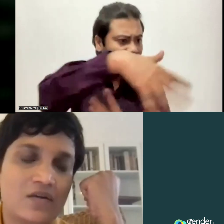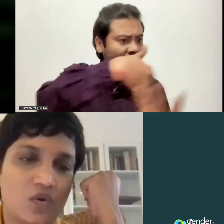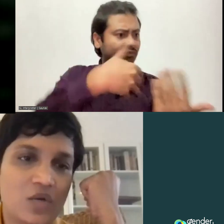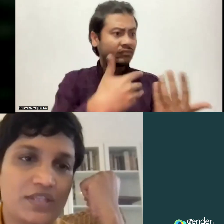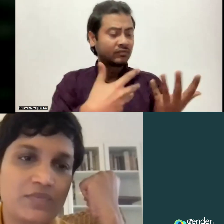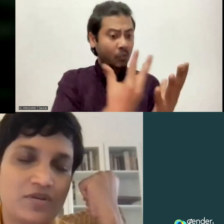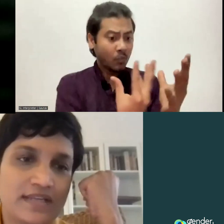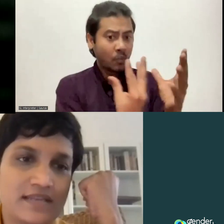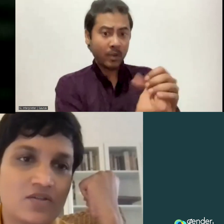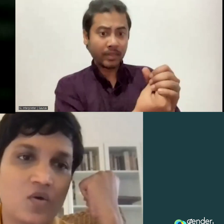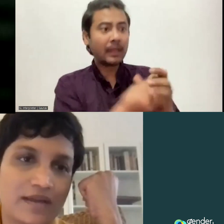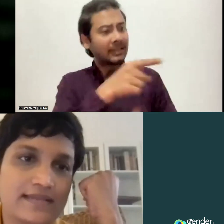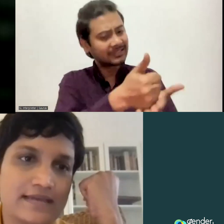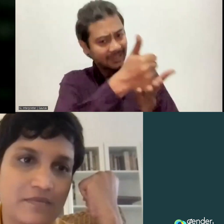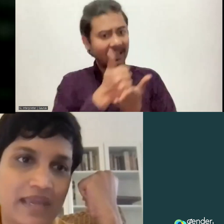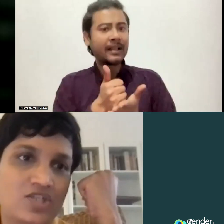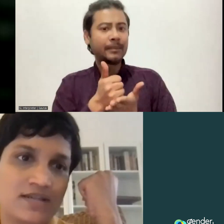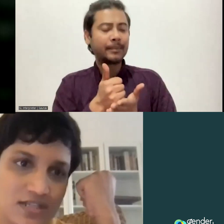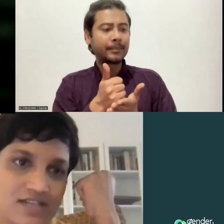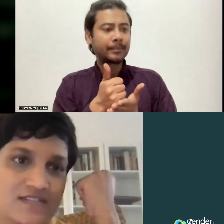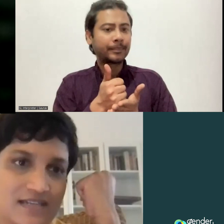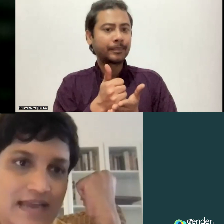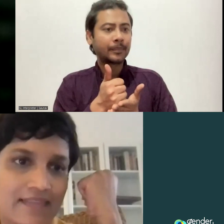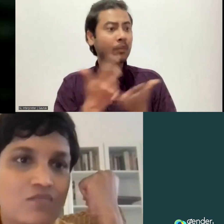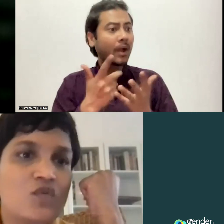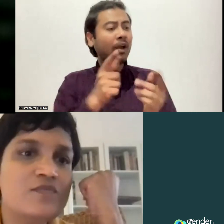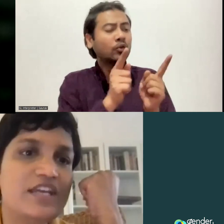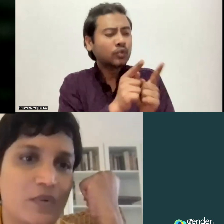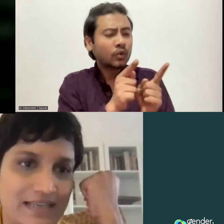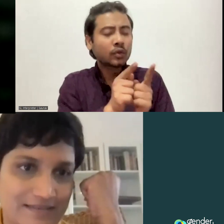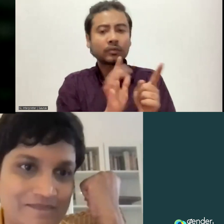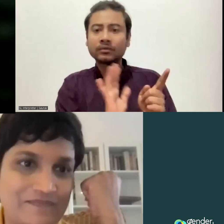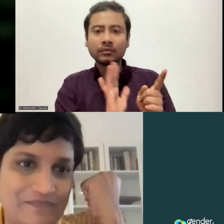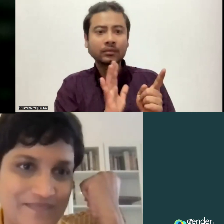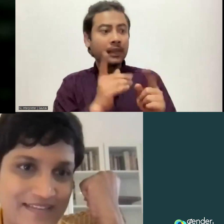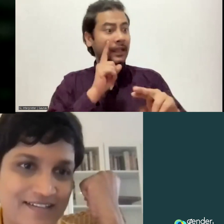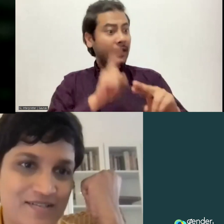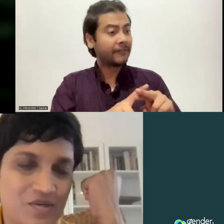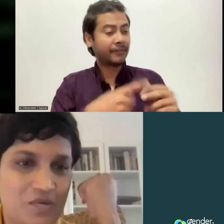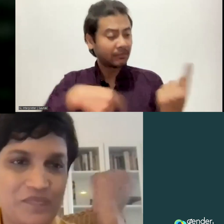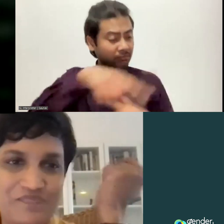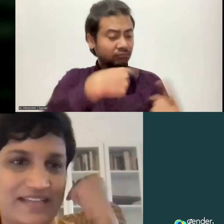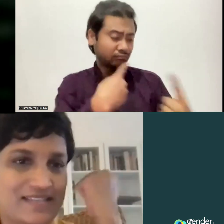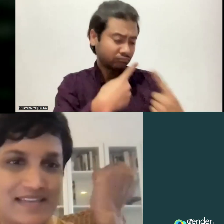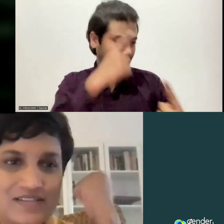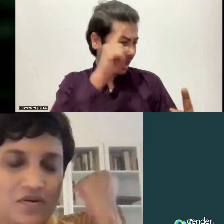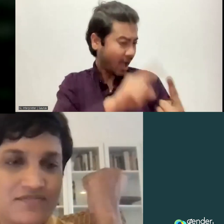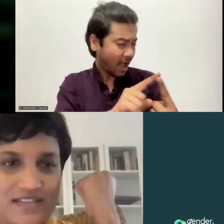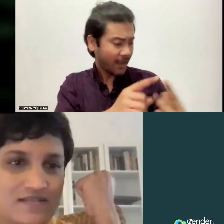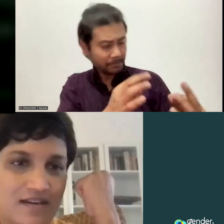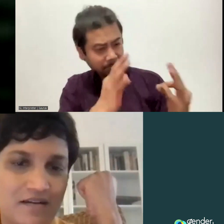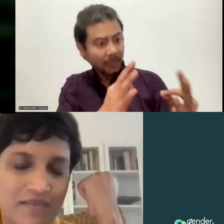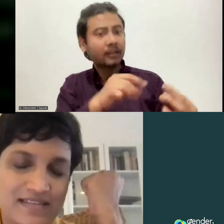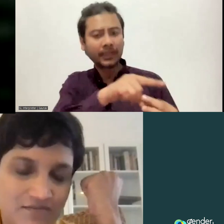actually work with the community and start co-creating some major initiatives. And that moves pretty quickly. So it's sort